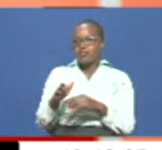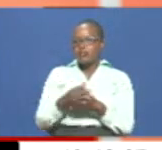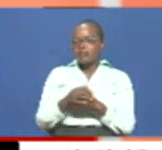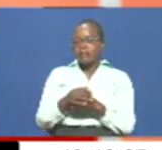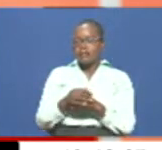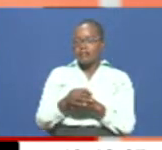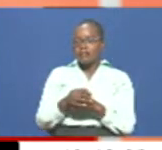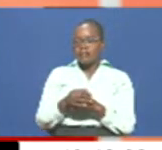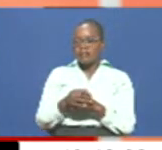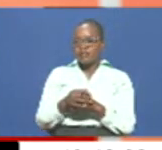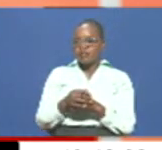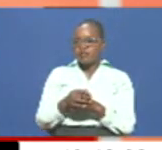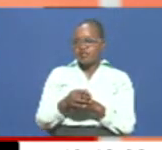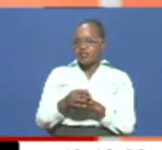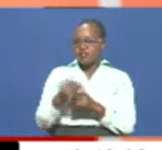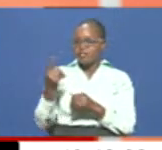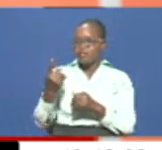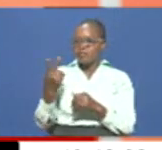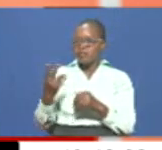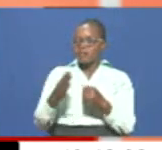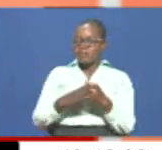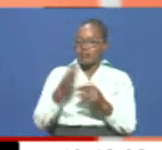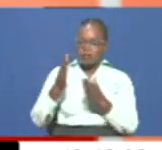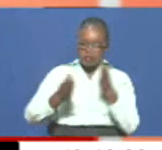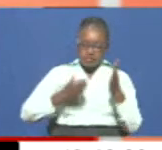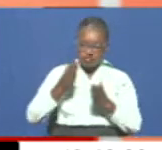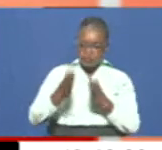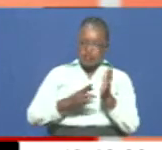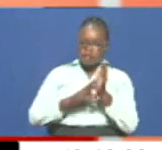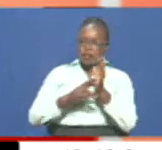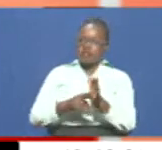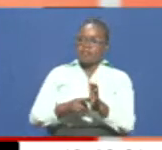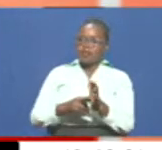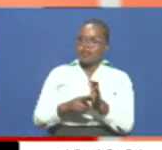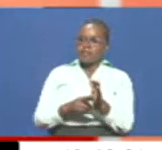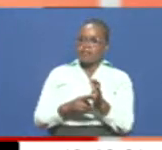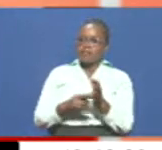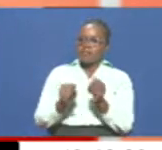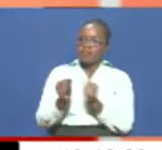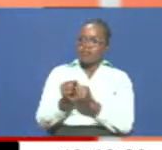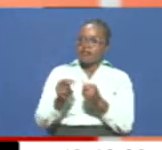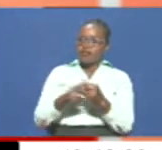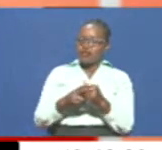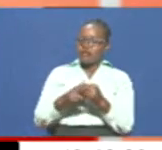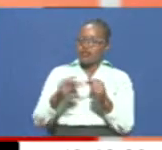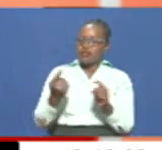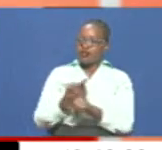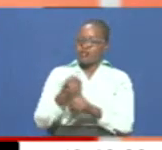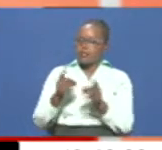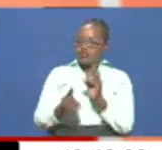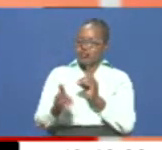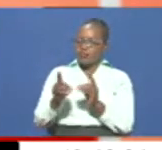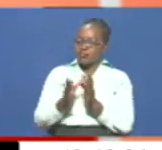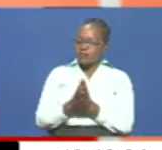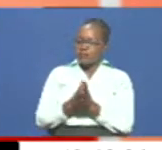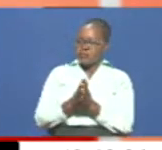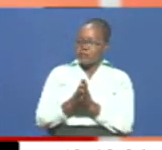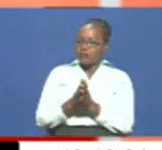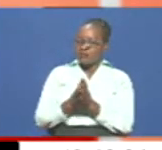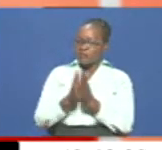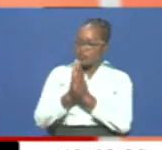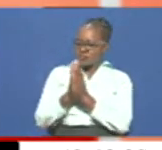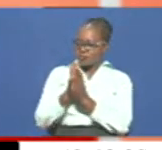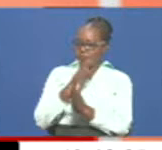about 129 athletes representing about 17 different disciplines. Our prayer and